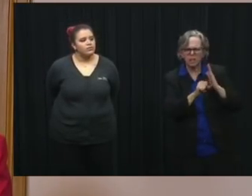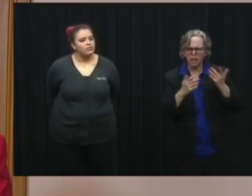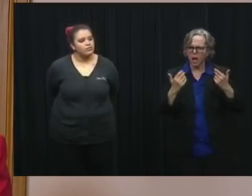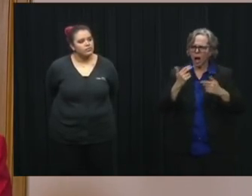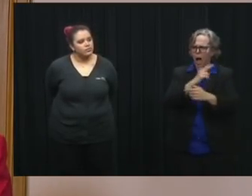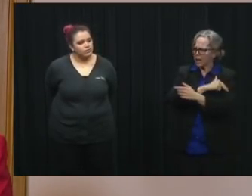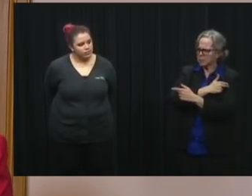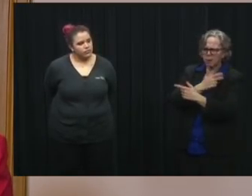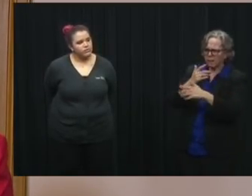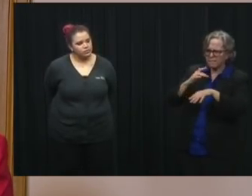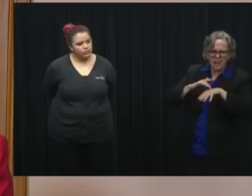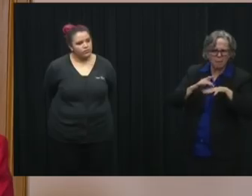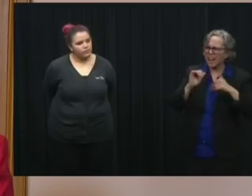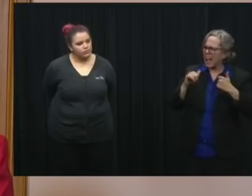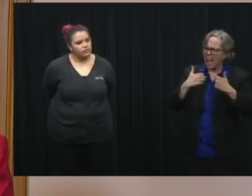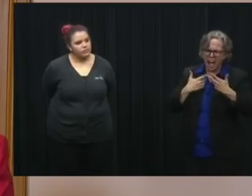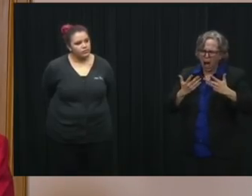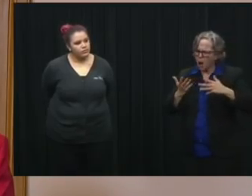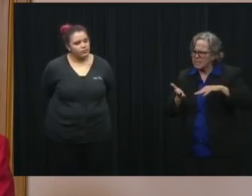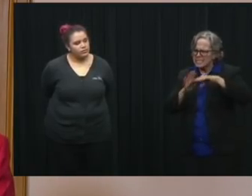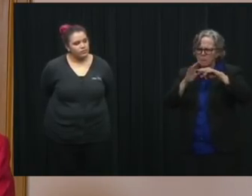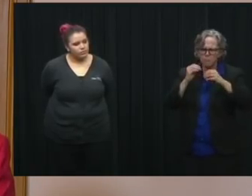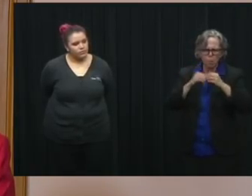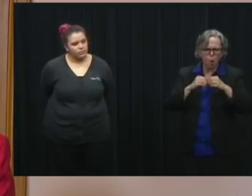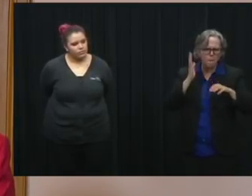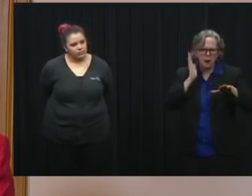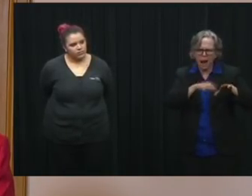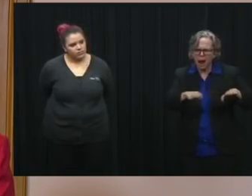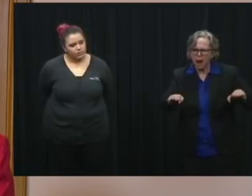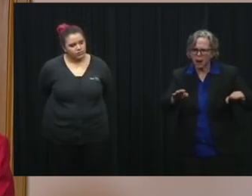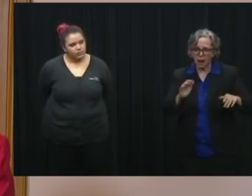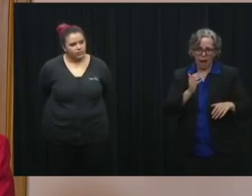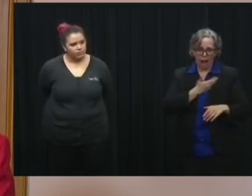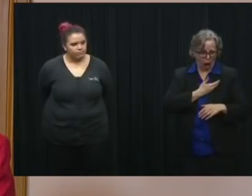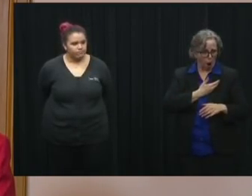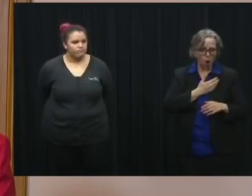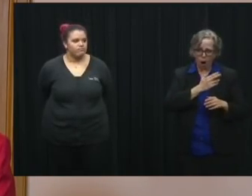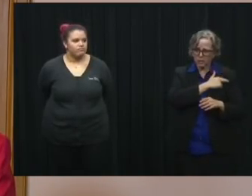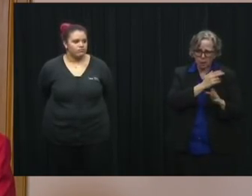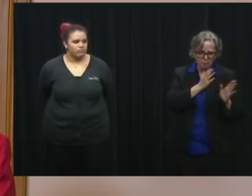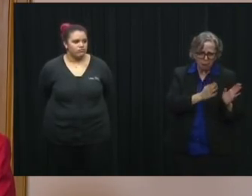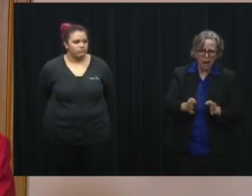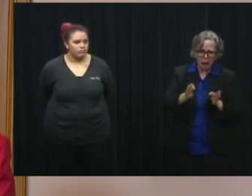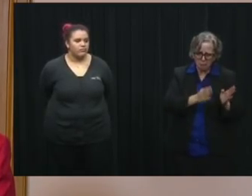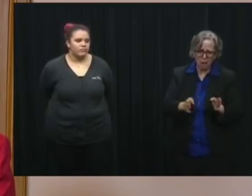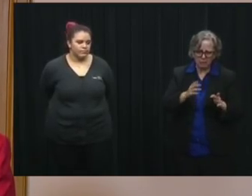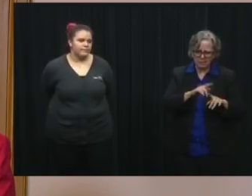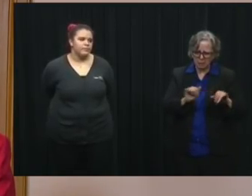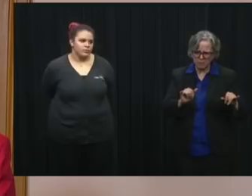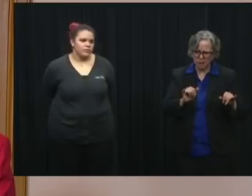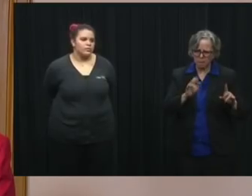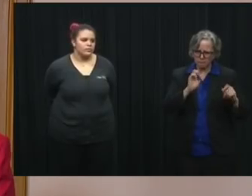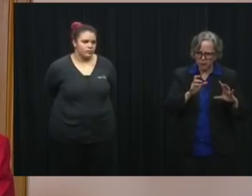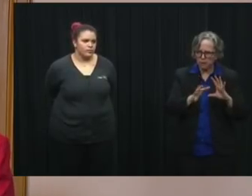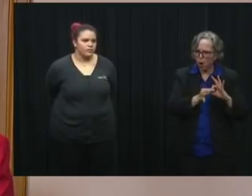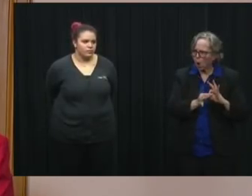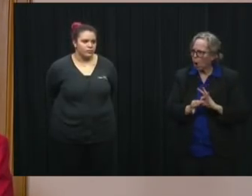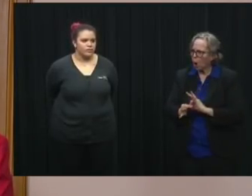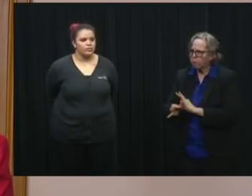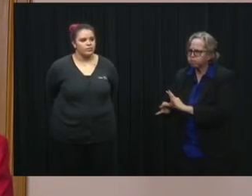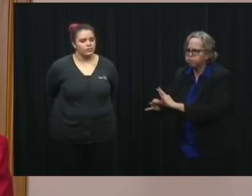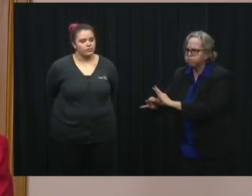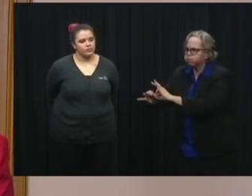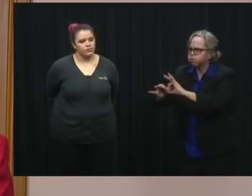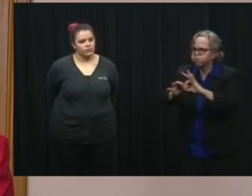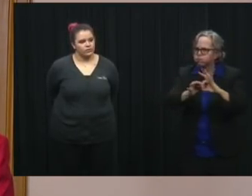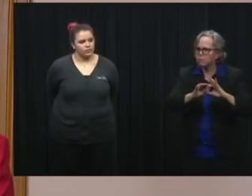hospitals are planning and they're working, but we also have to make sure that we coordinate this from the state level, because we want,